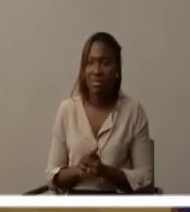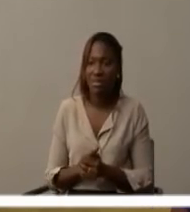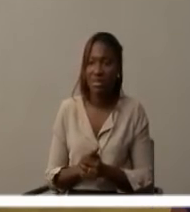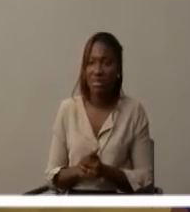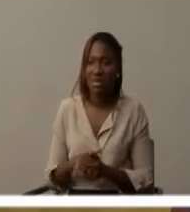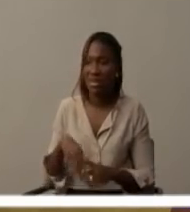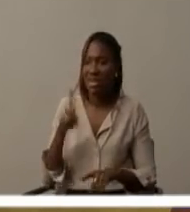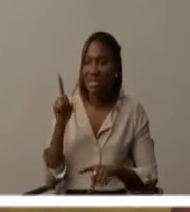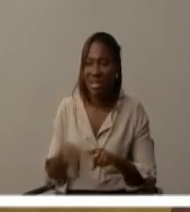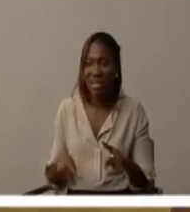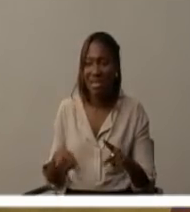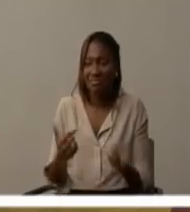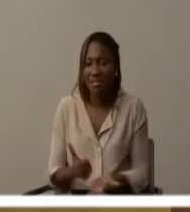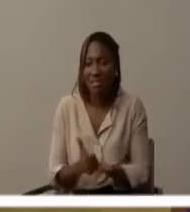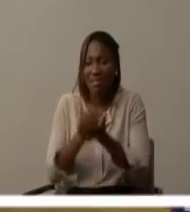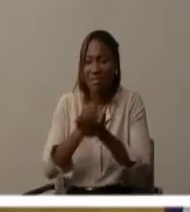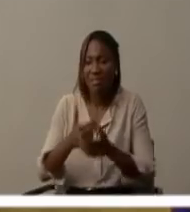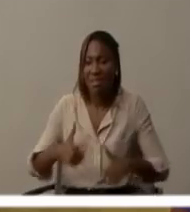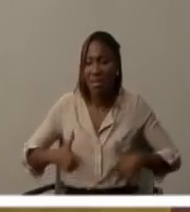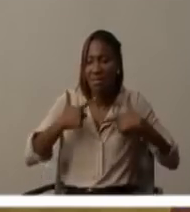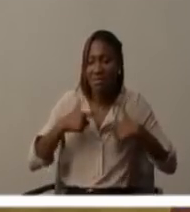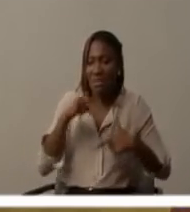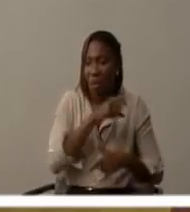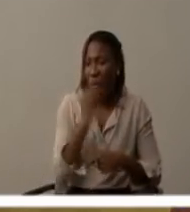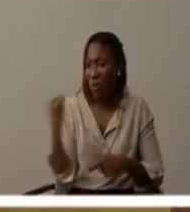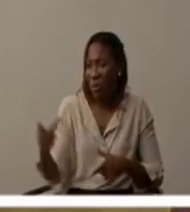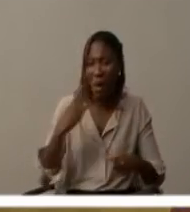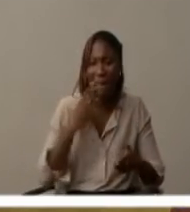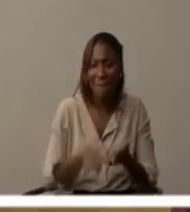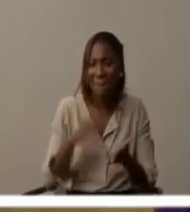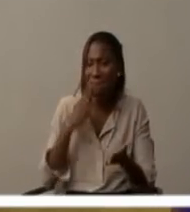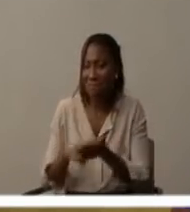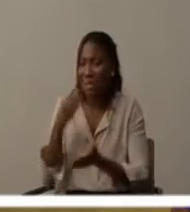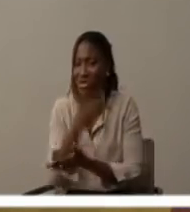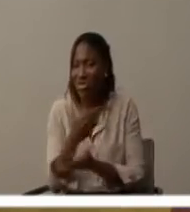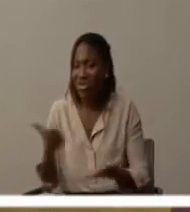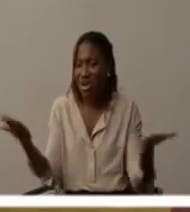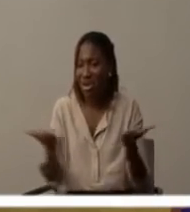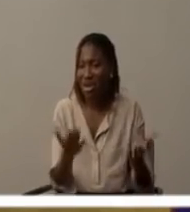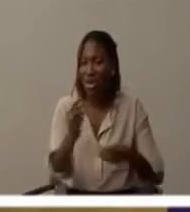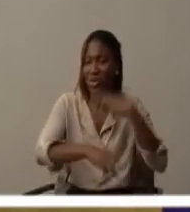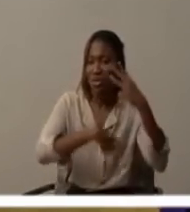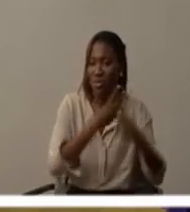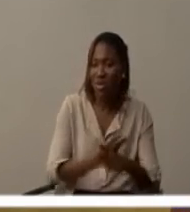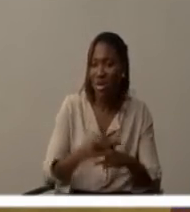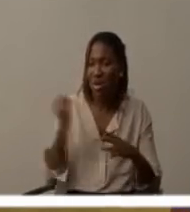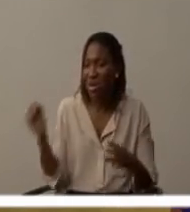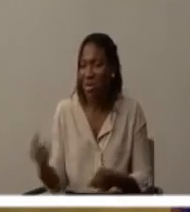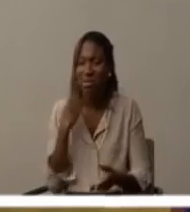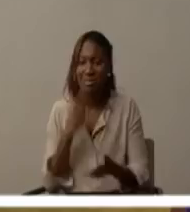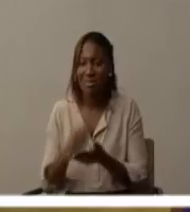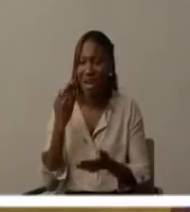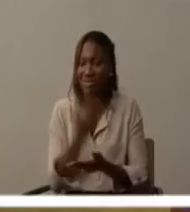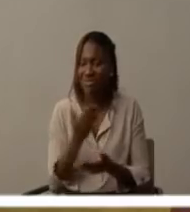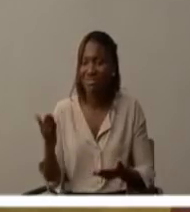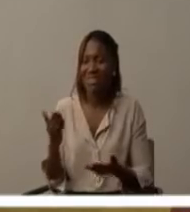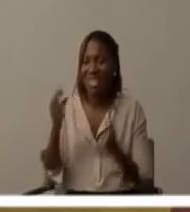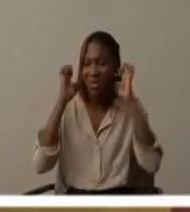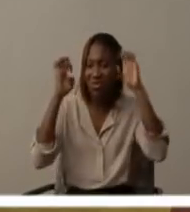of this great country. And they come out with little sense of what it requires as a